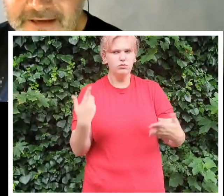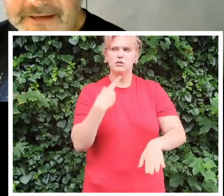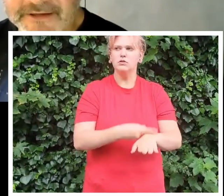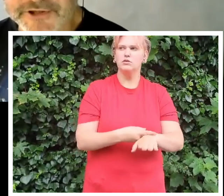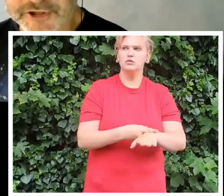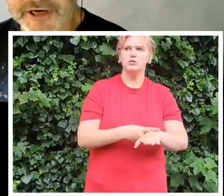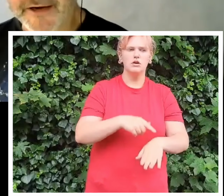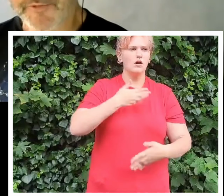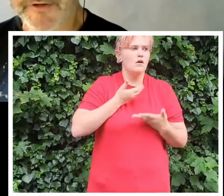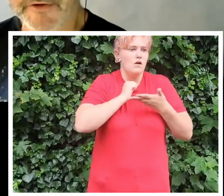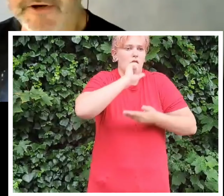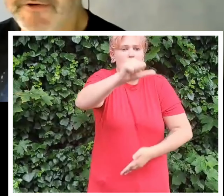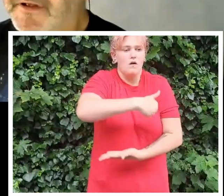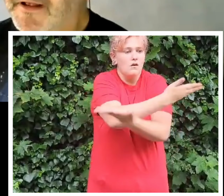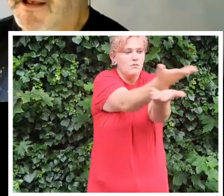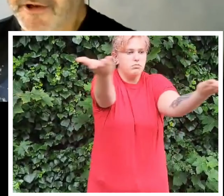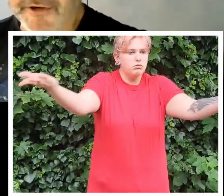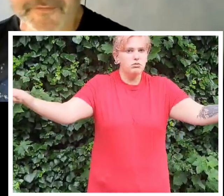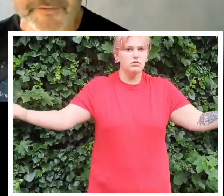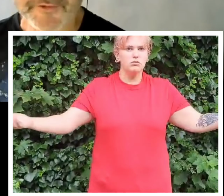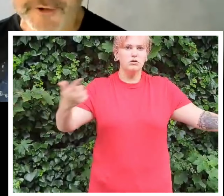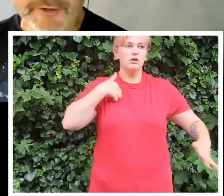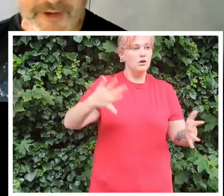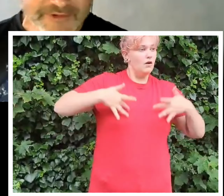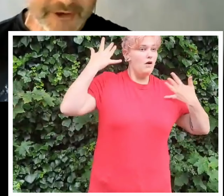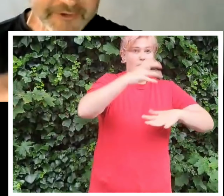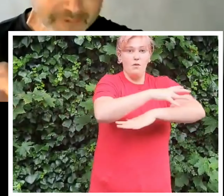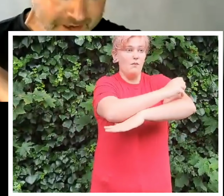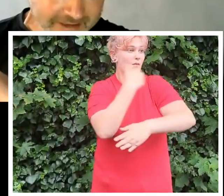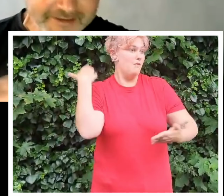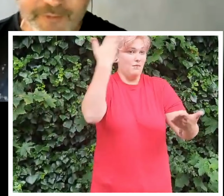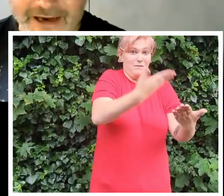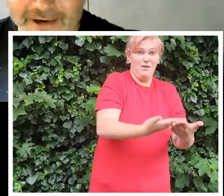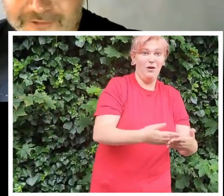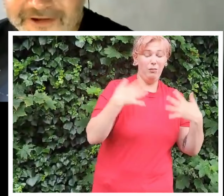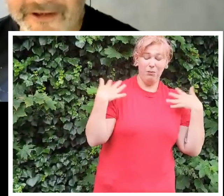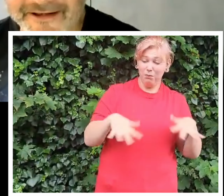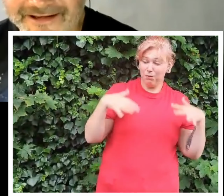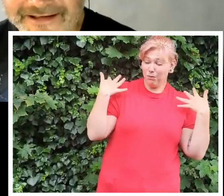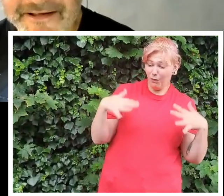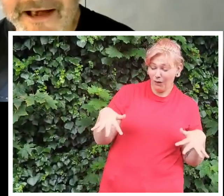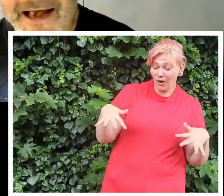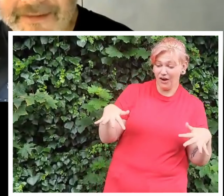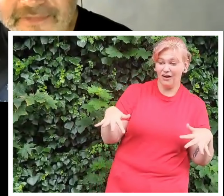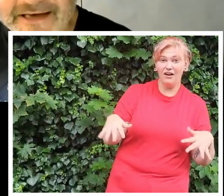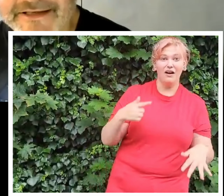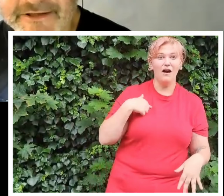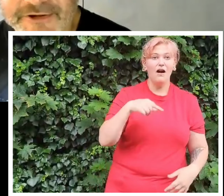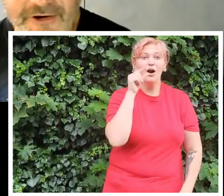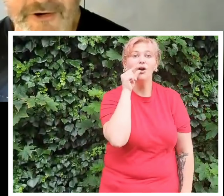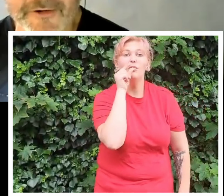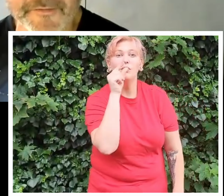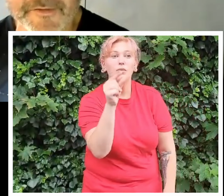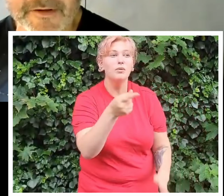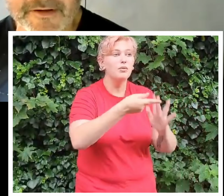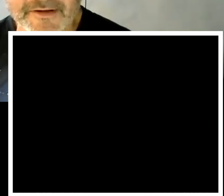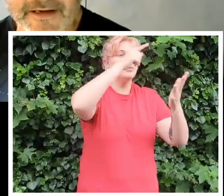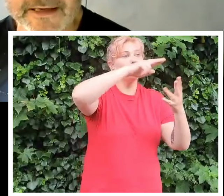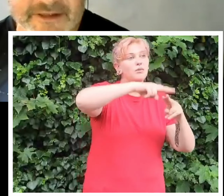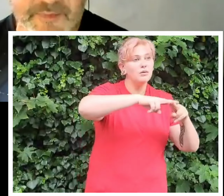time to share with you, and I can feel the goosebumps going already. Wow. A message